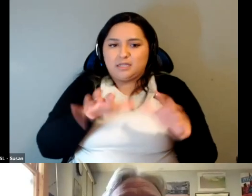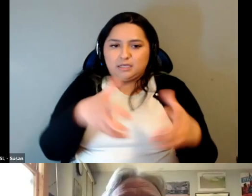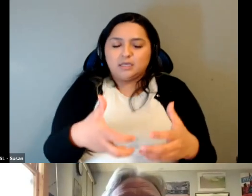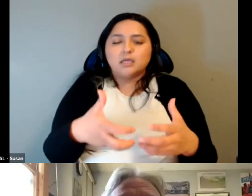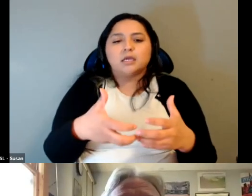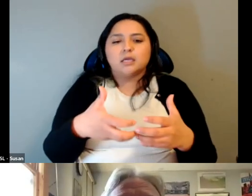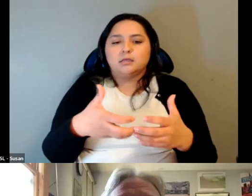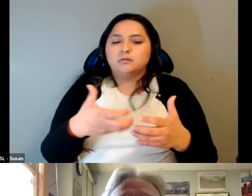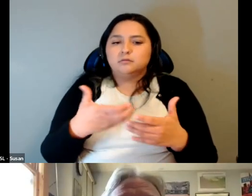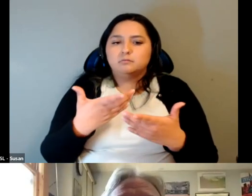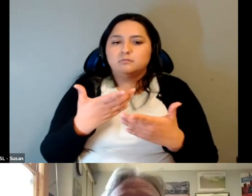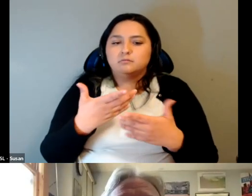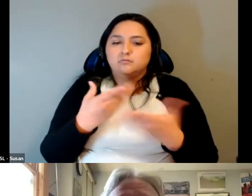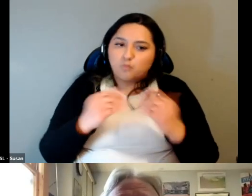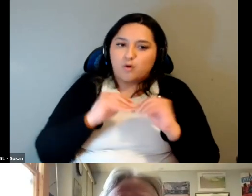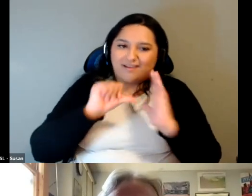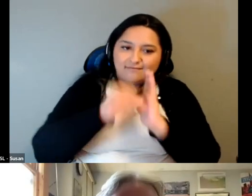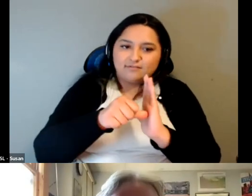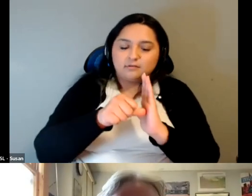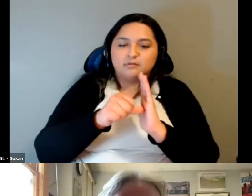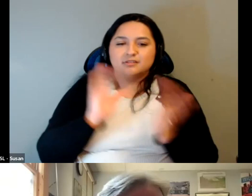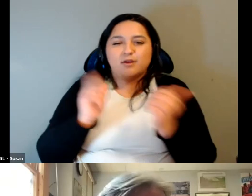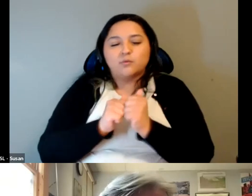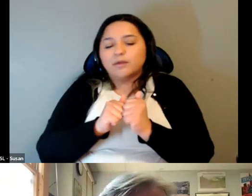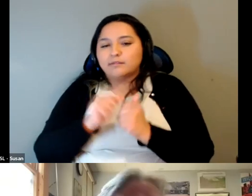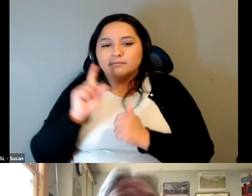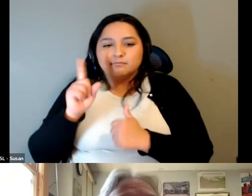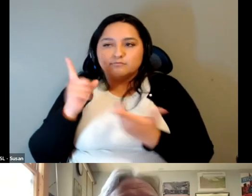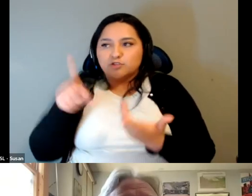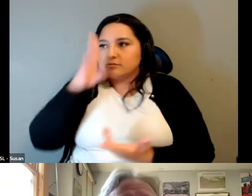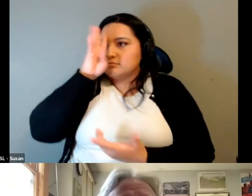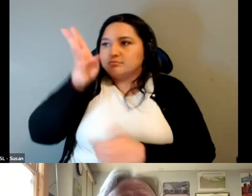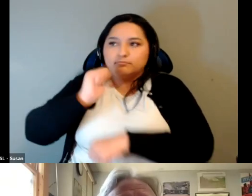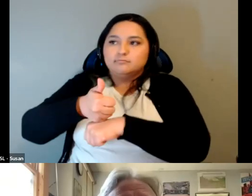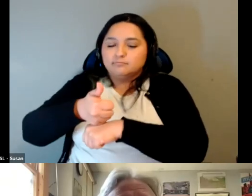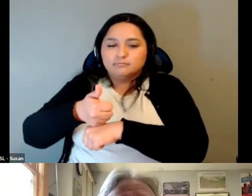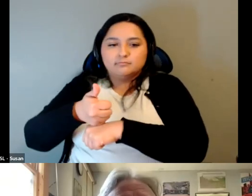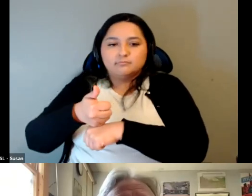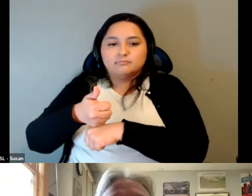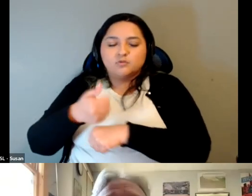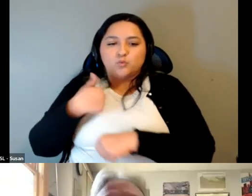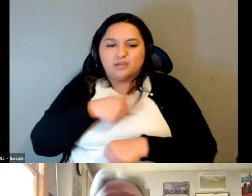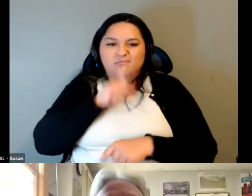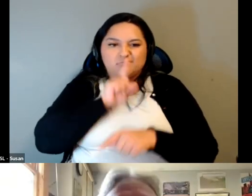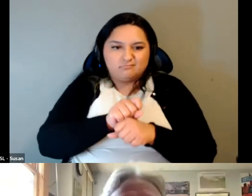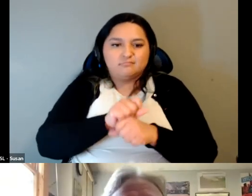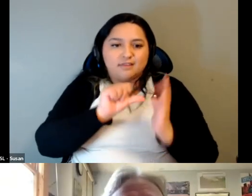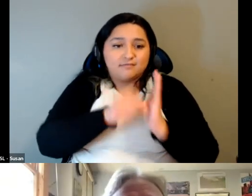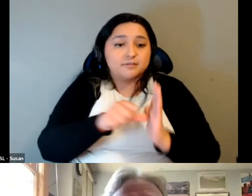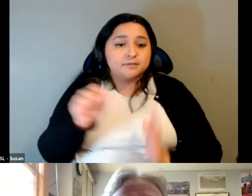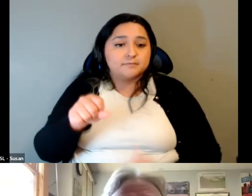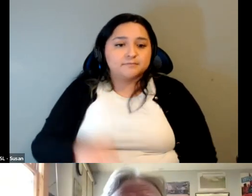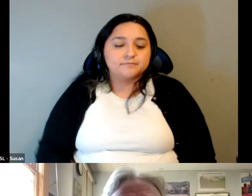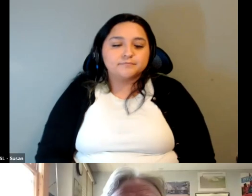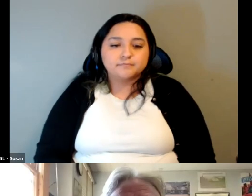Housing First program and without careful attention to that. helpful. Are you